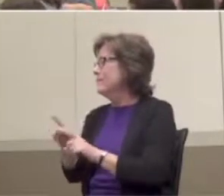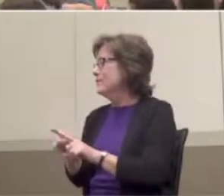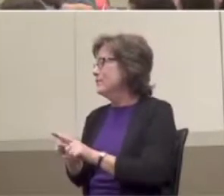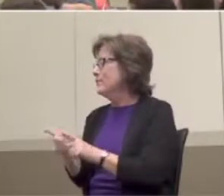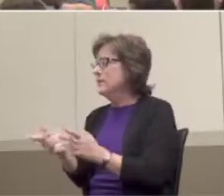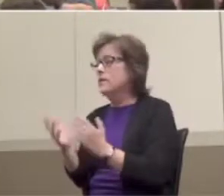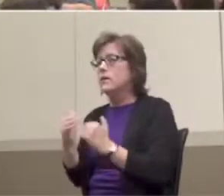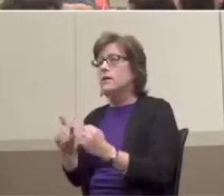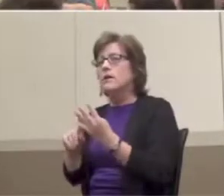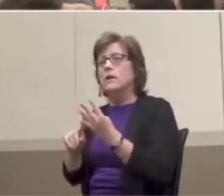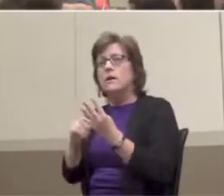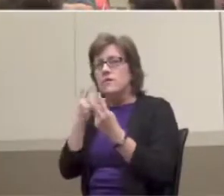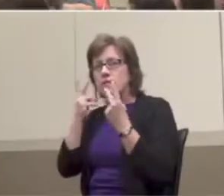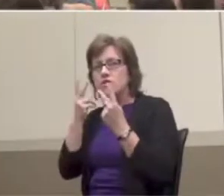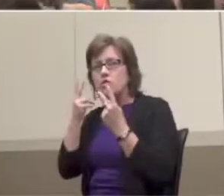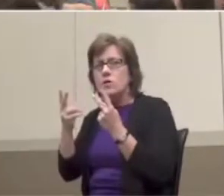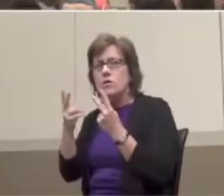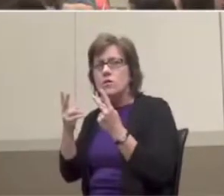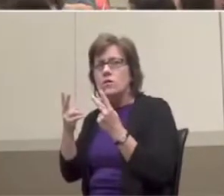Visuals,